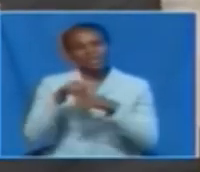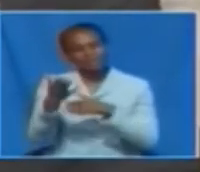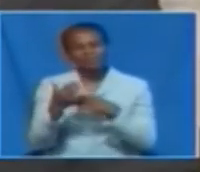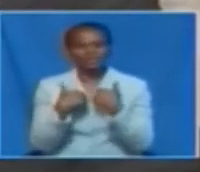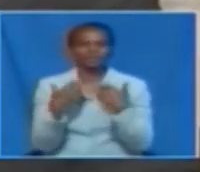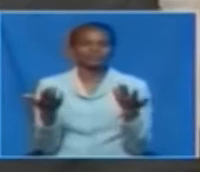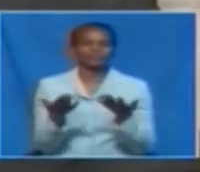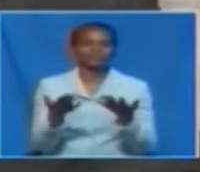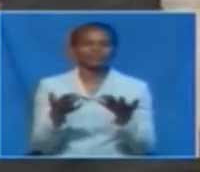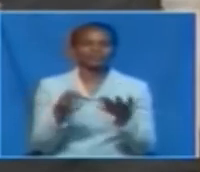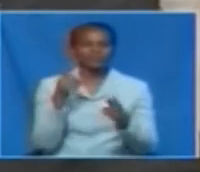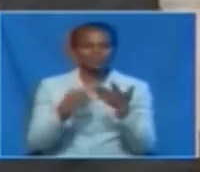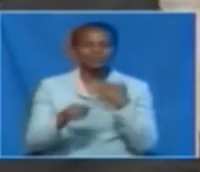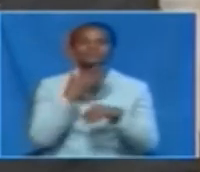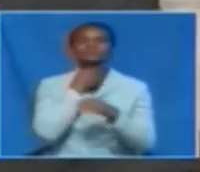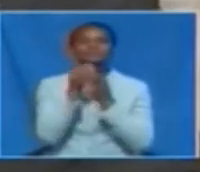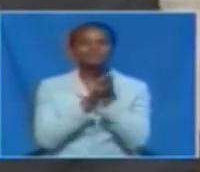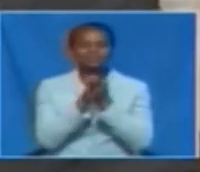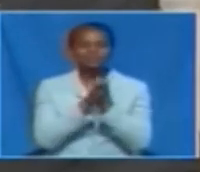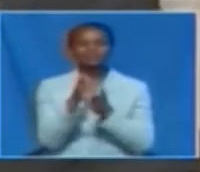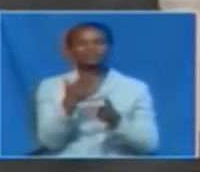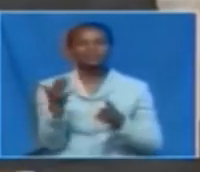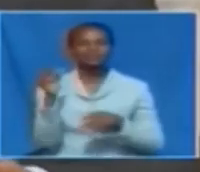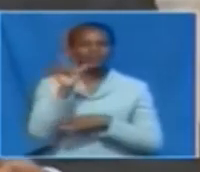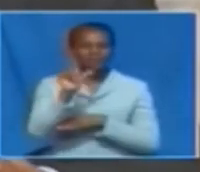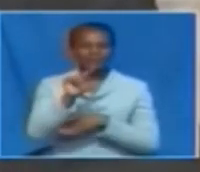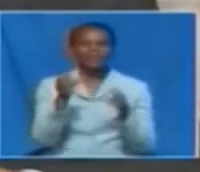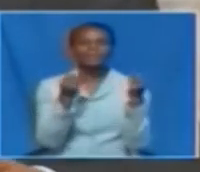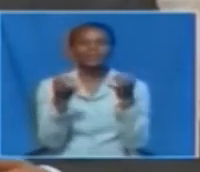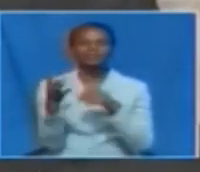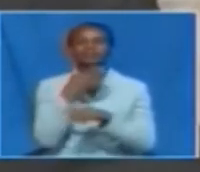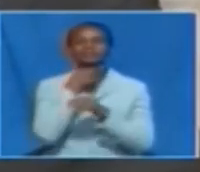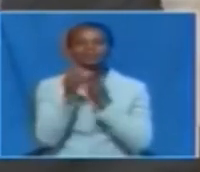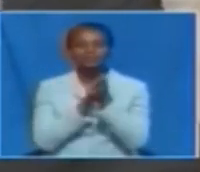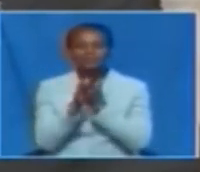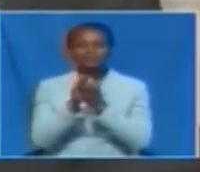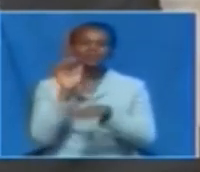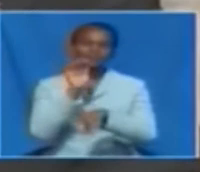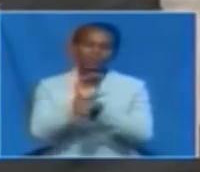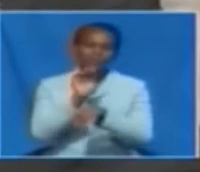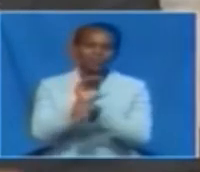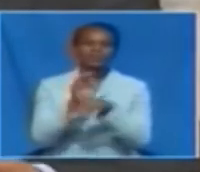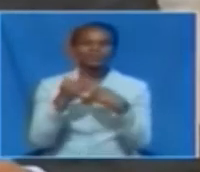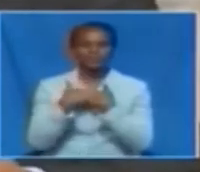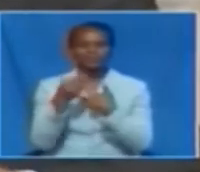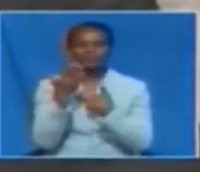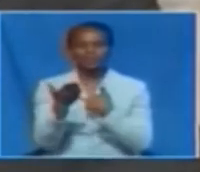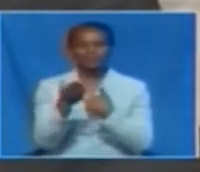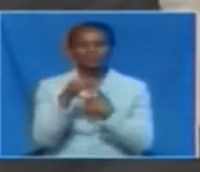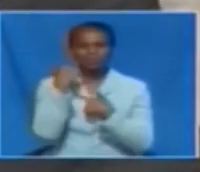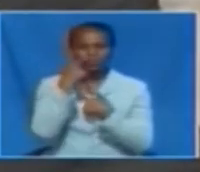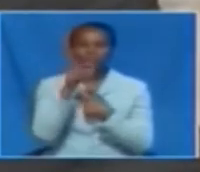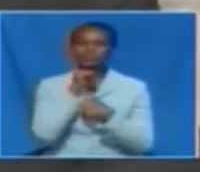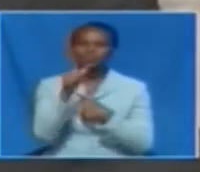is the most interesting thing about MMD, that a lot of interest and comments come from those that are not part of